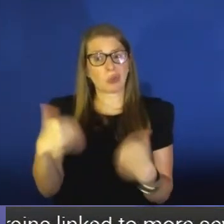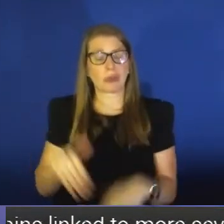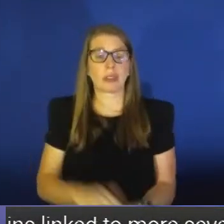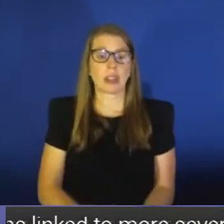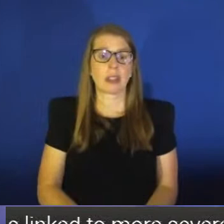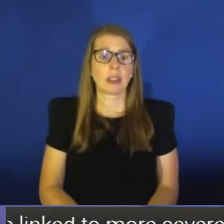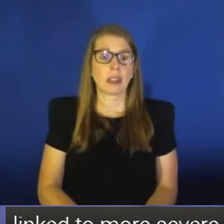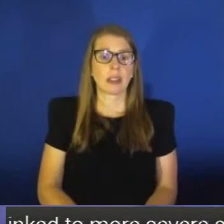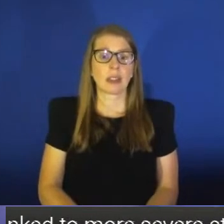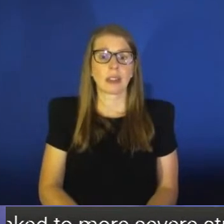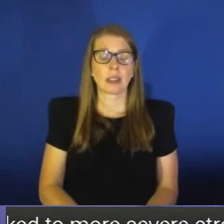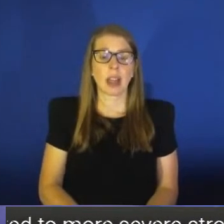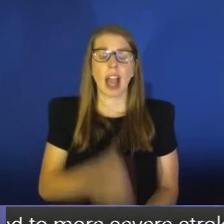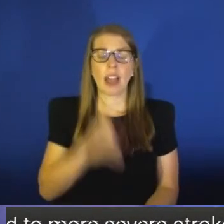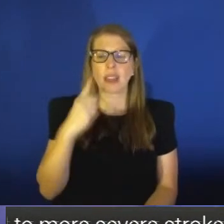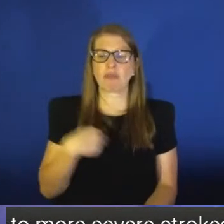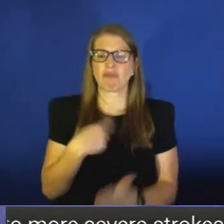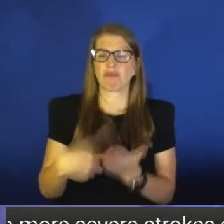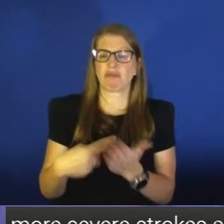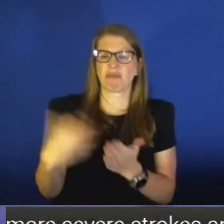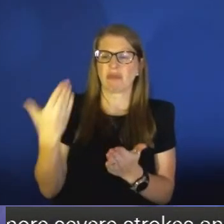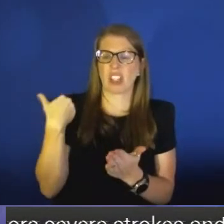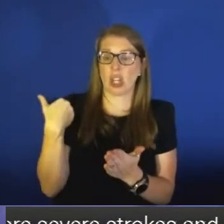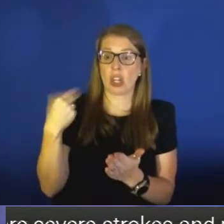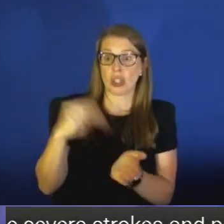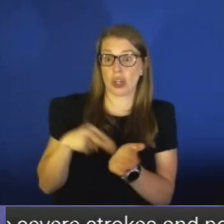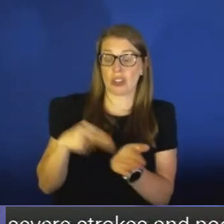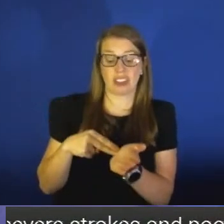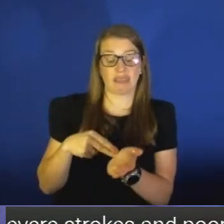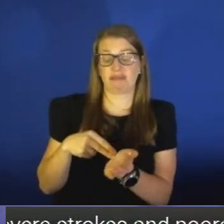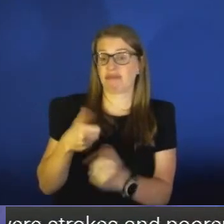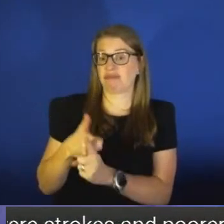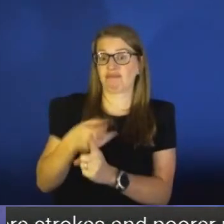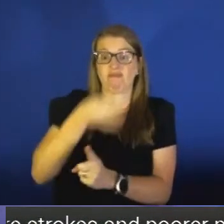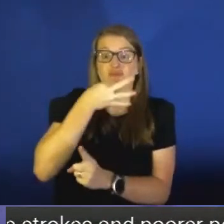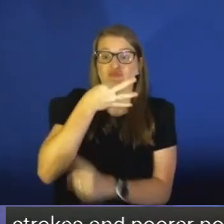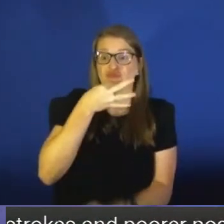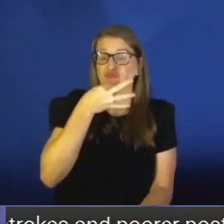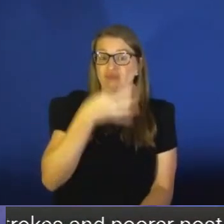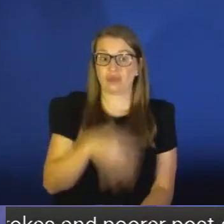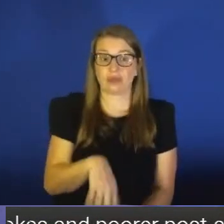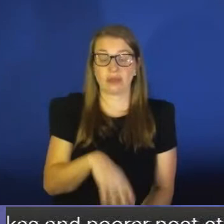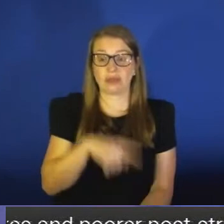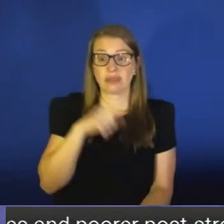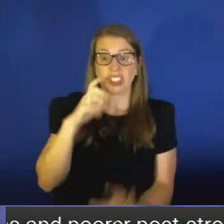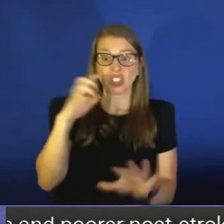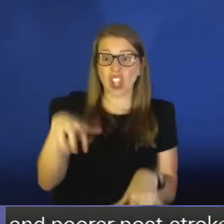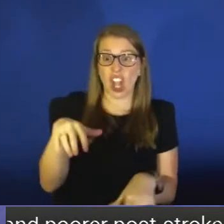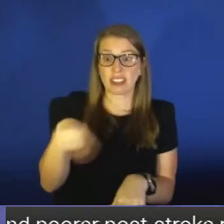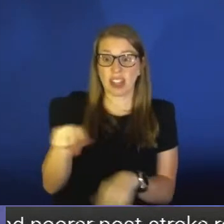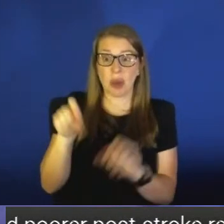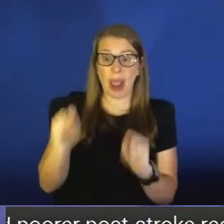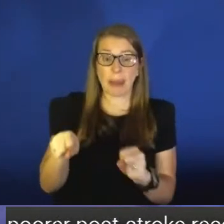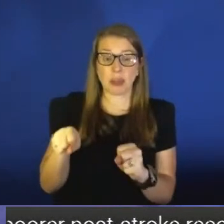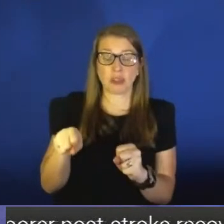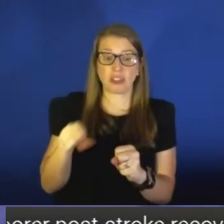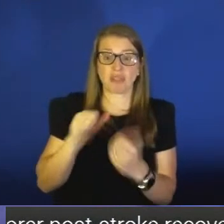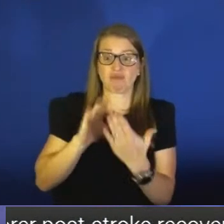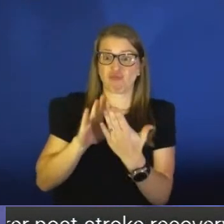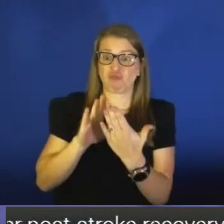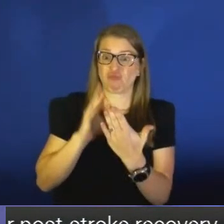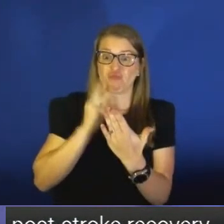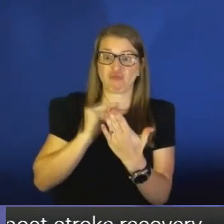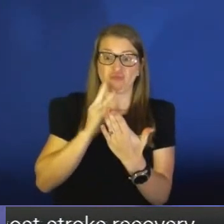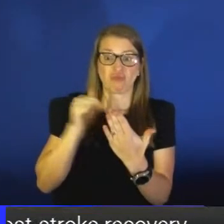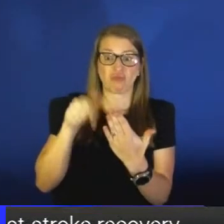think nurses just kind of have what it takes. In some ways, you've said you really weren't surprised that they were able to face this head on. What do you mean by